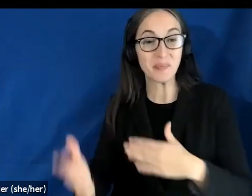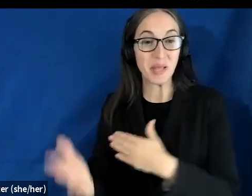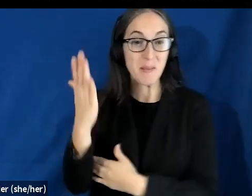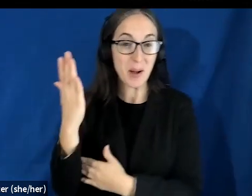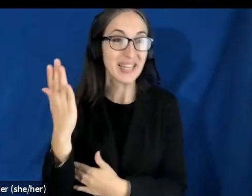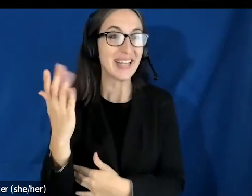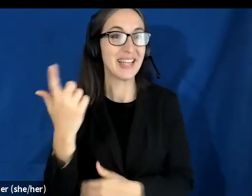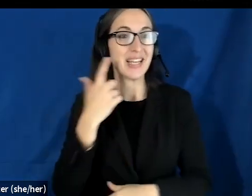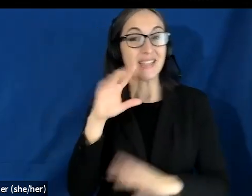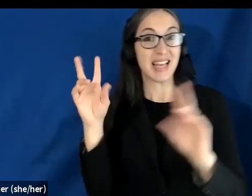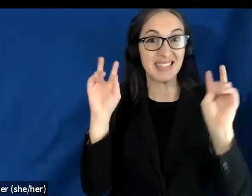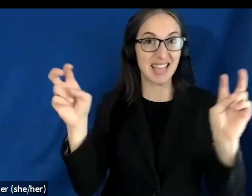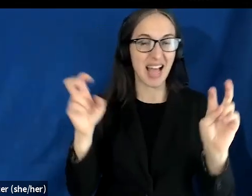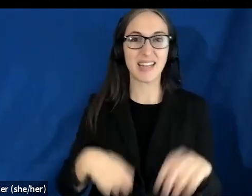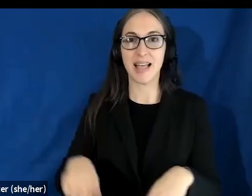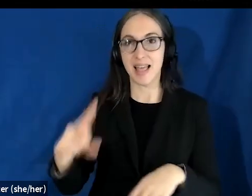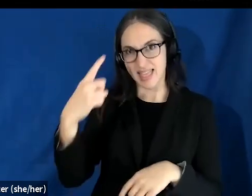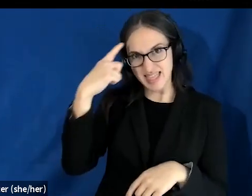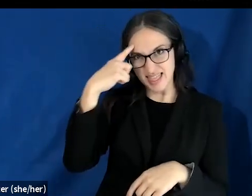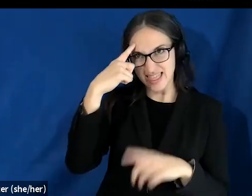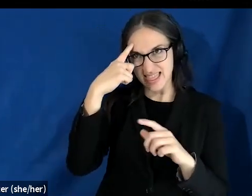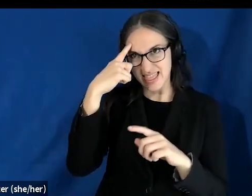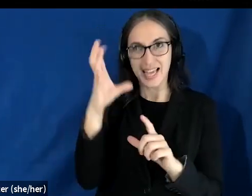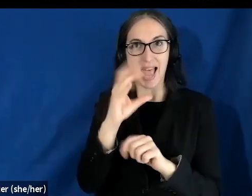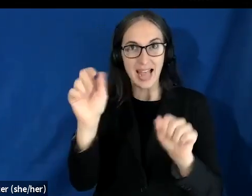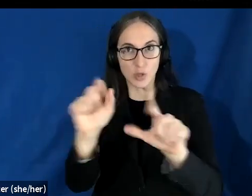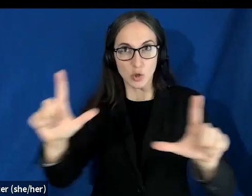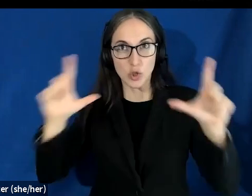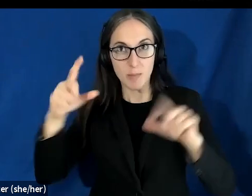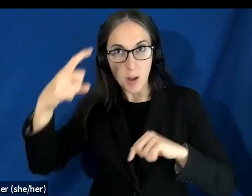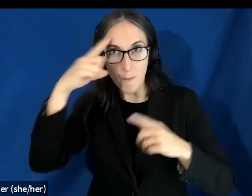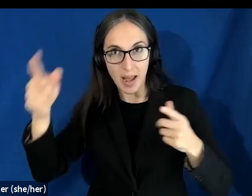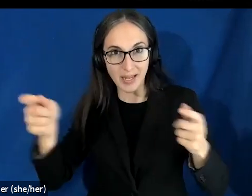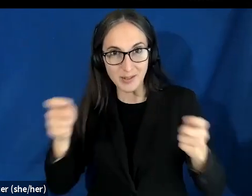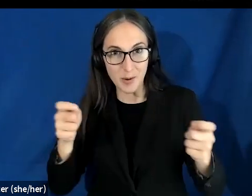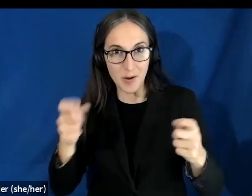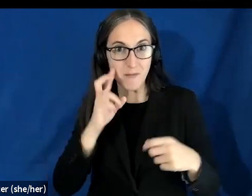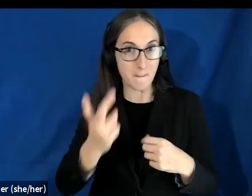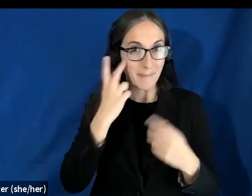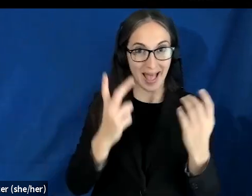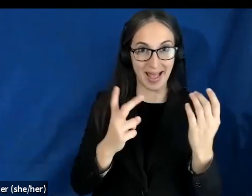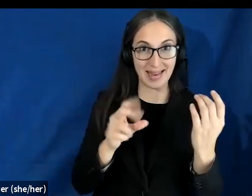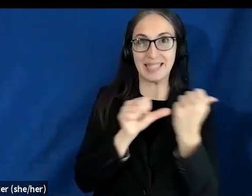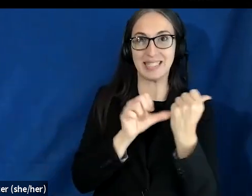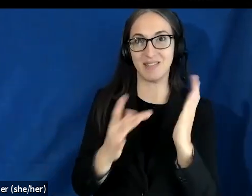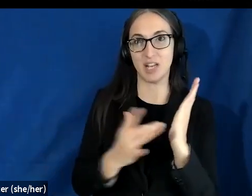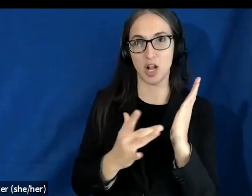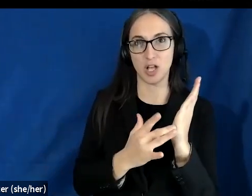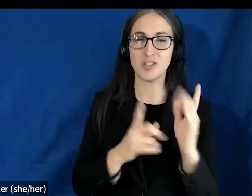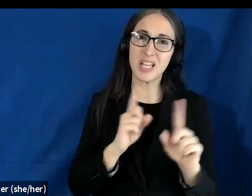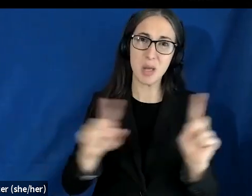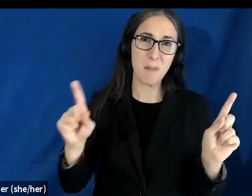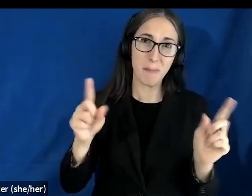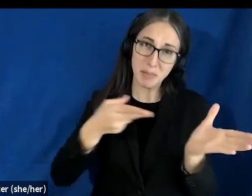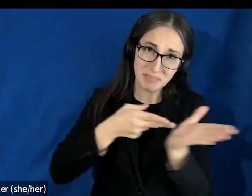is the story of Think and Zoom brain control for blind assistive tech. But quite frankly, I just wanted to have a conversation with each and every